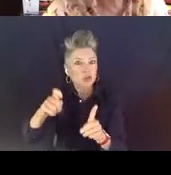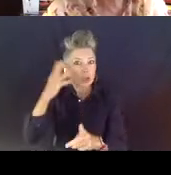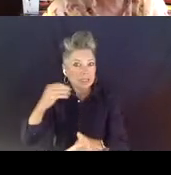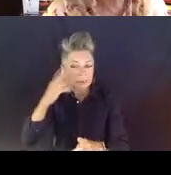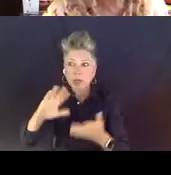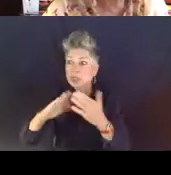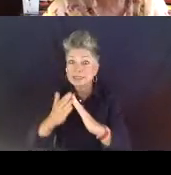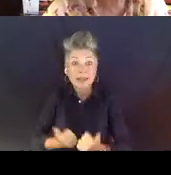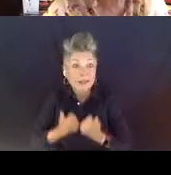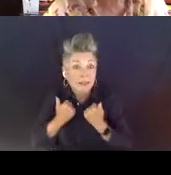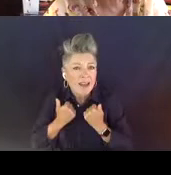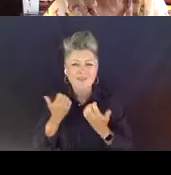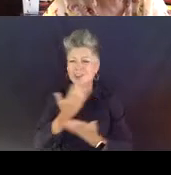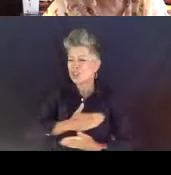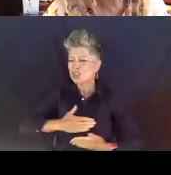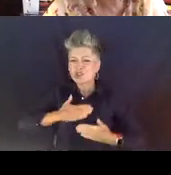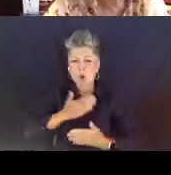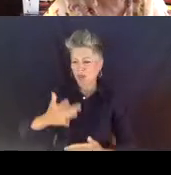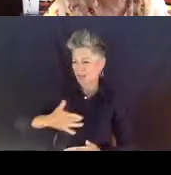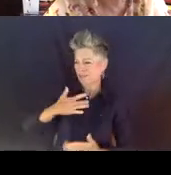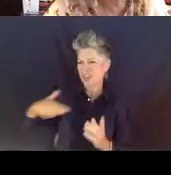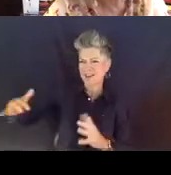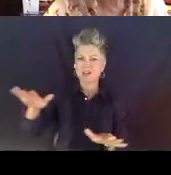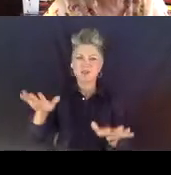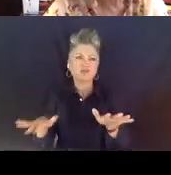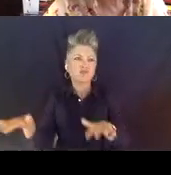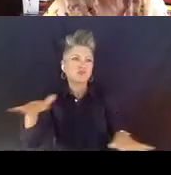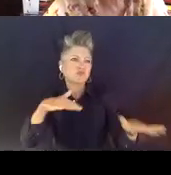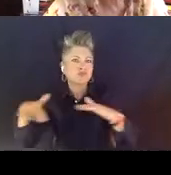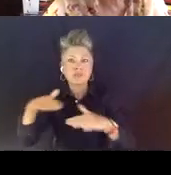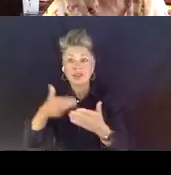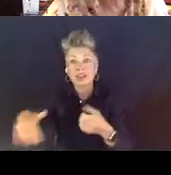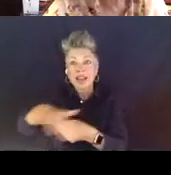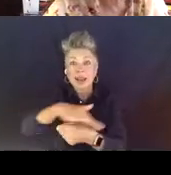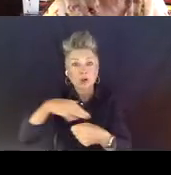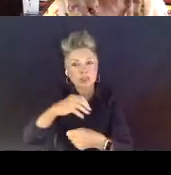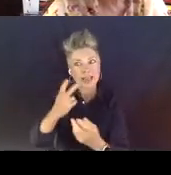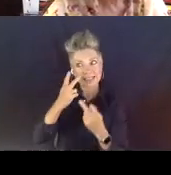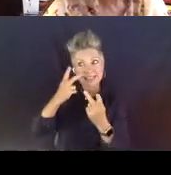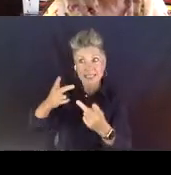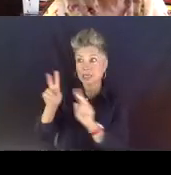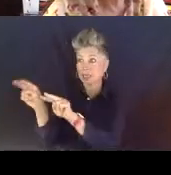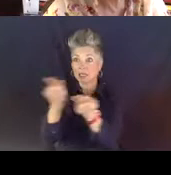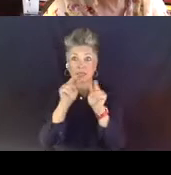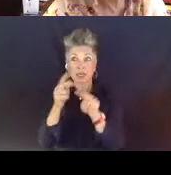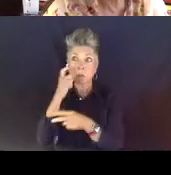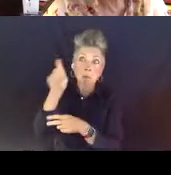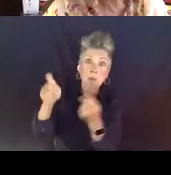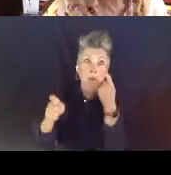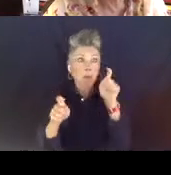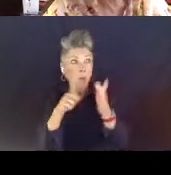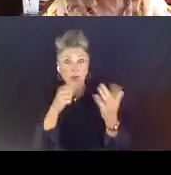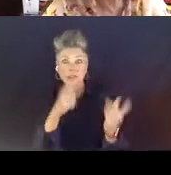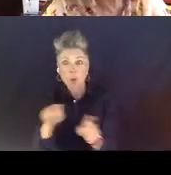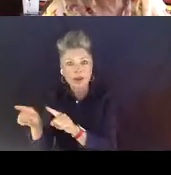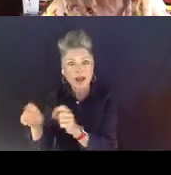the rhythm of their neighborhoods, and watch what is going on. So pedestrianism, moving on foot